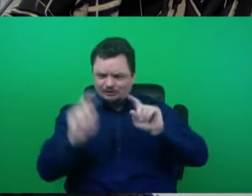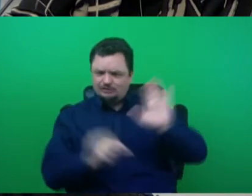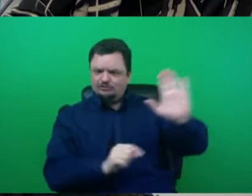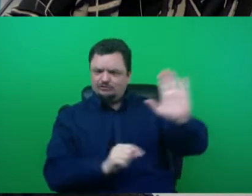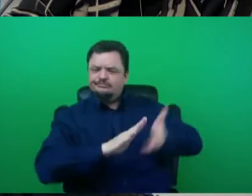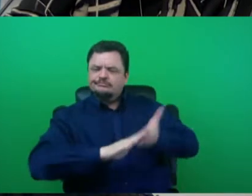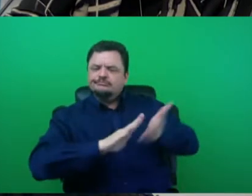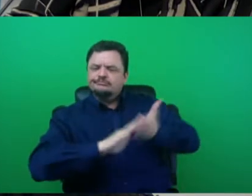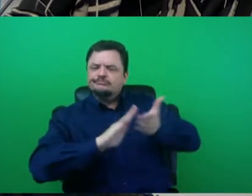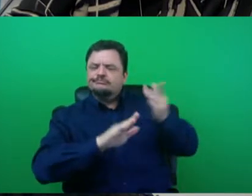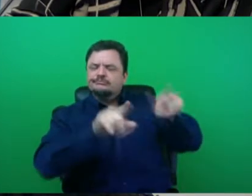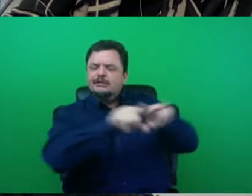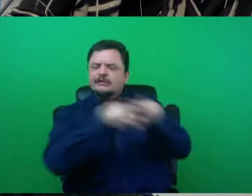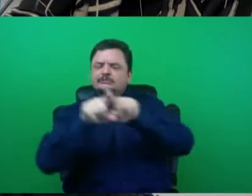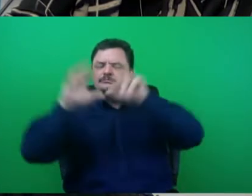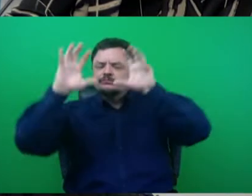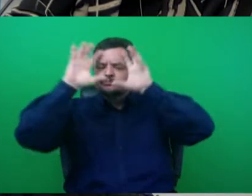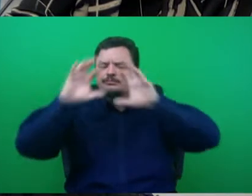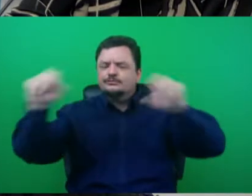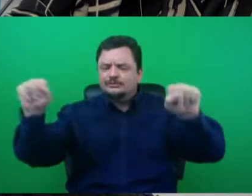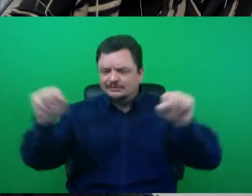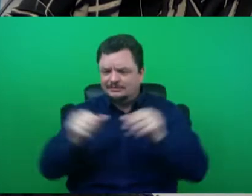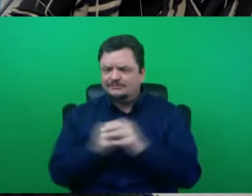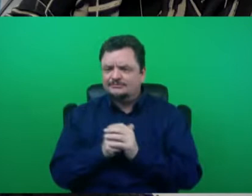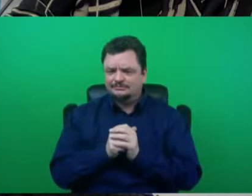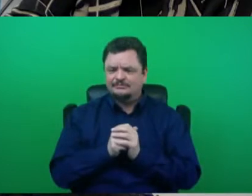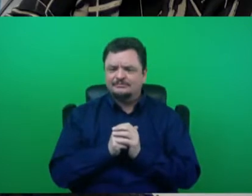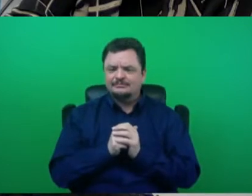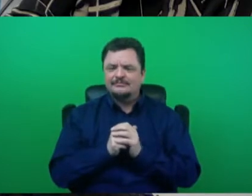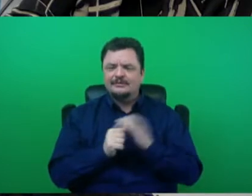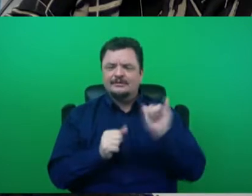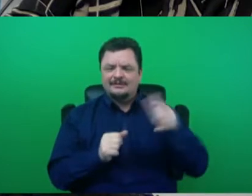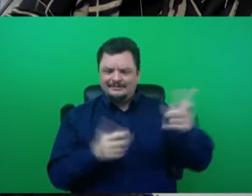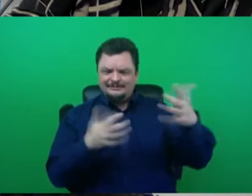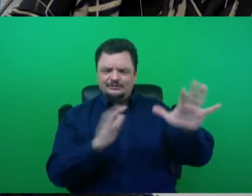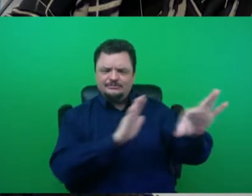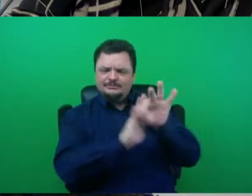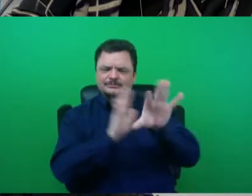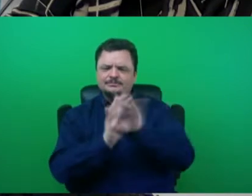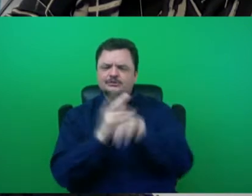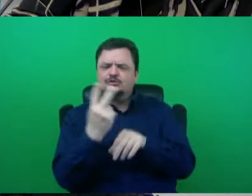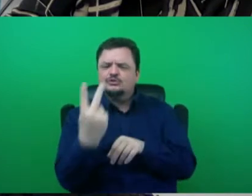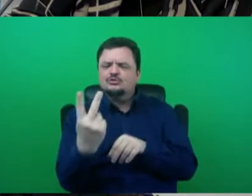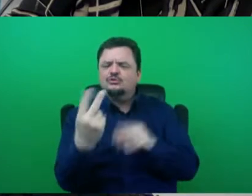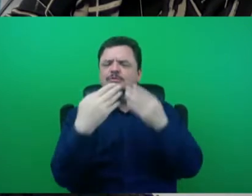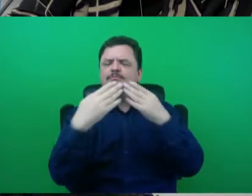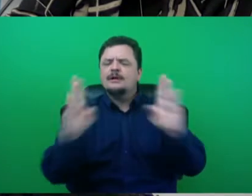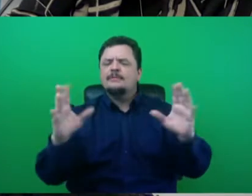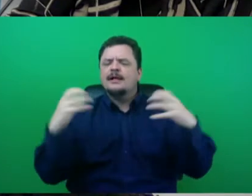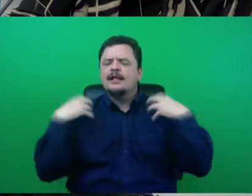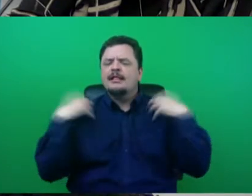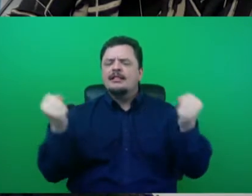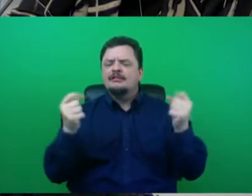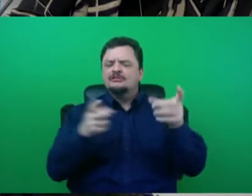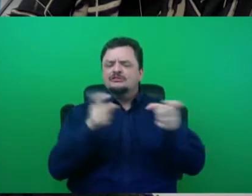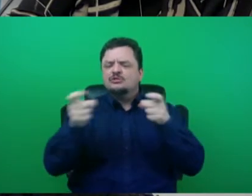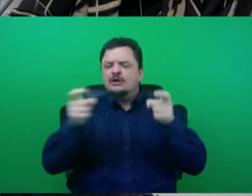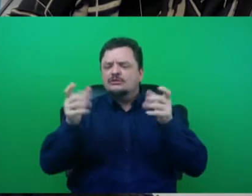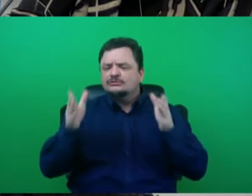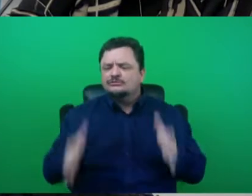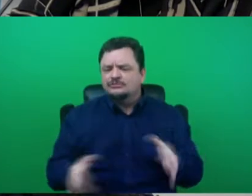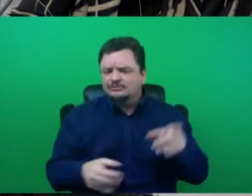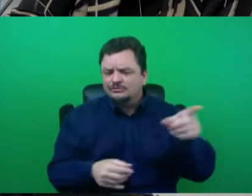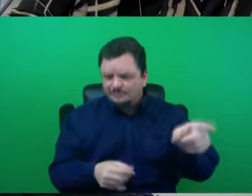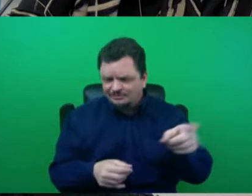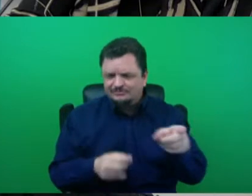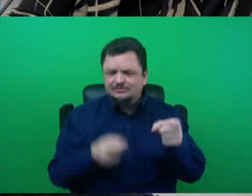also president during the appointment of 2 public health directors, including our current director, Susan Whelan. Kari's in the back. Yeah, can we